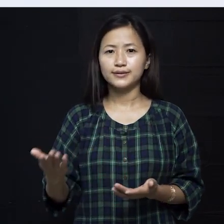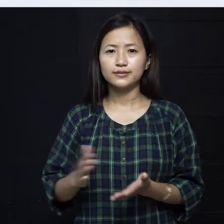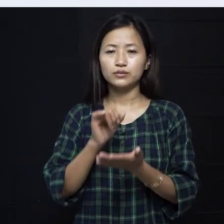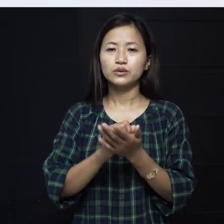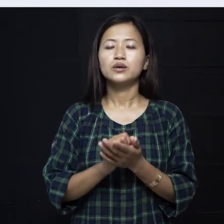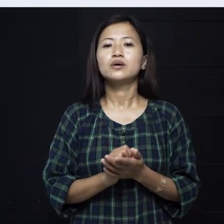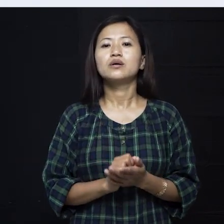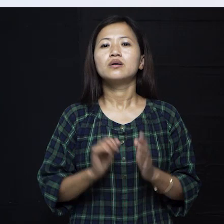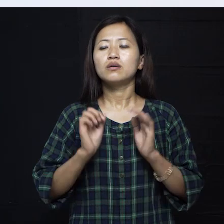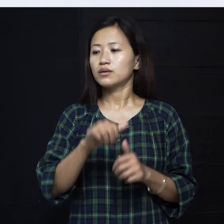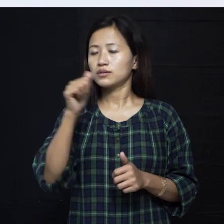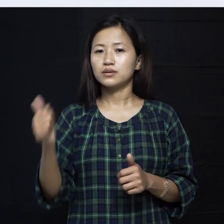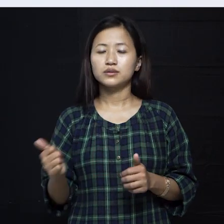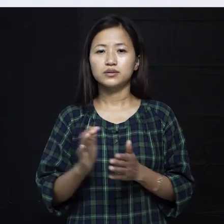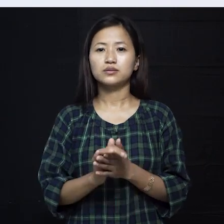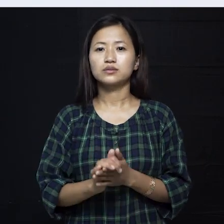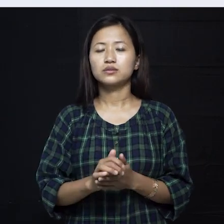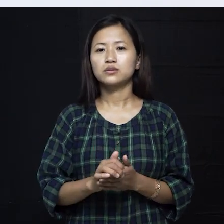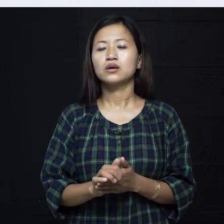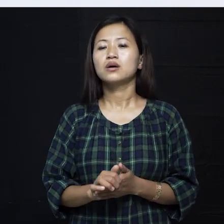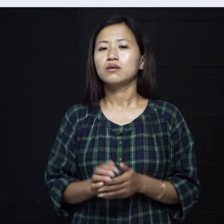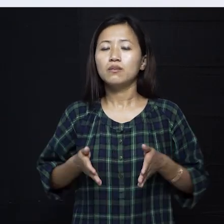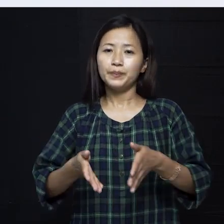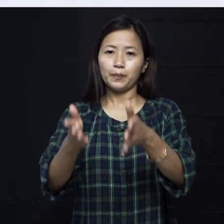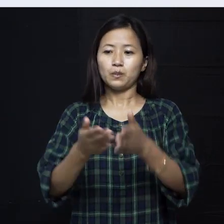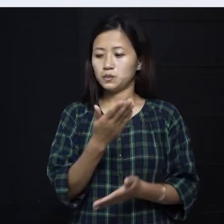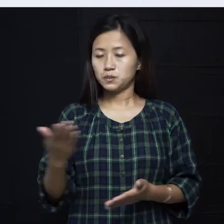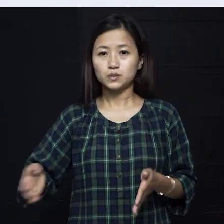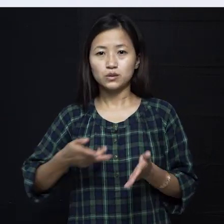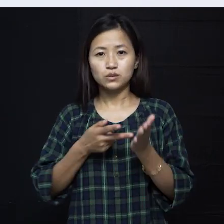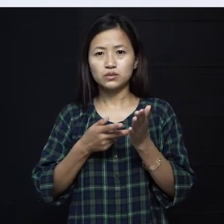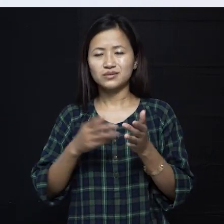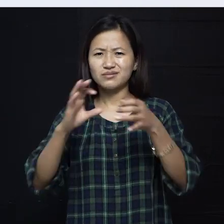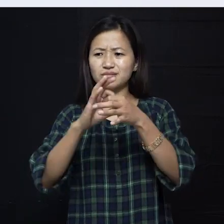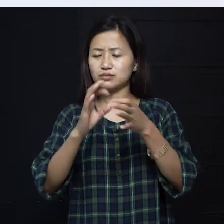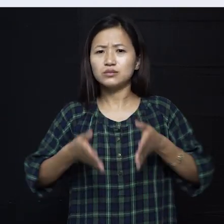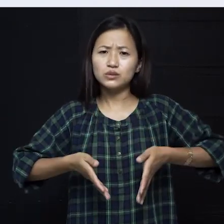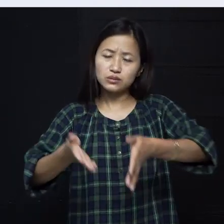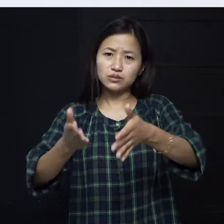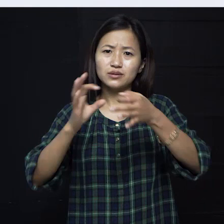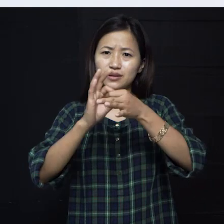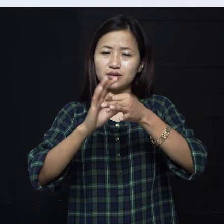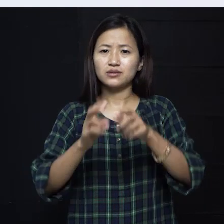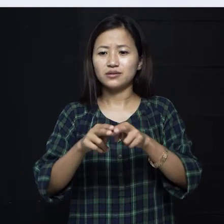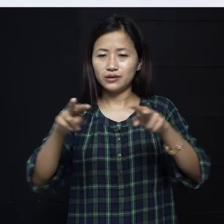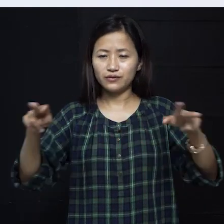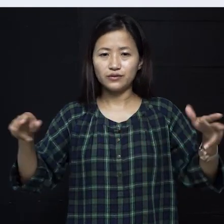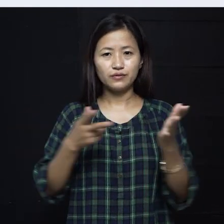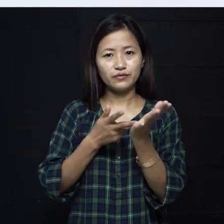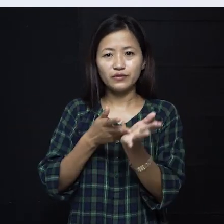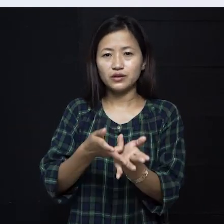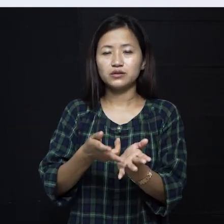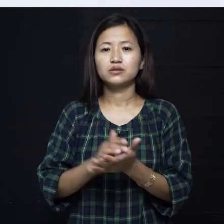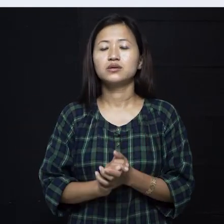which is called as the other roads. Okay, other roads means we are talking about those roads which are connecting the different villages.